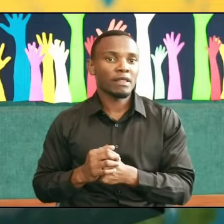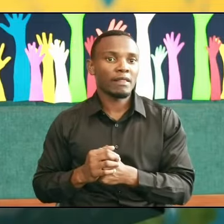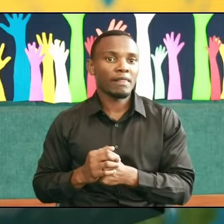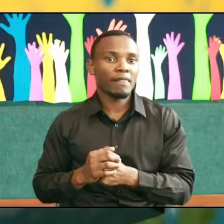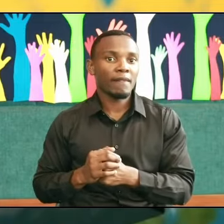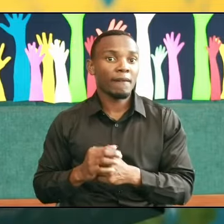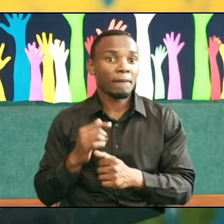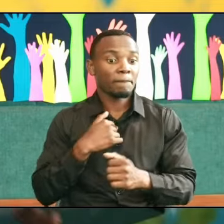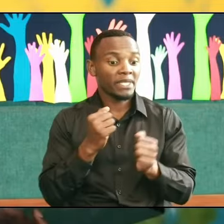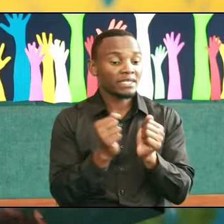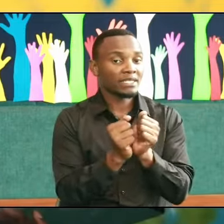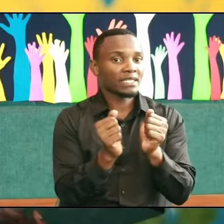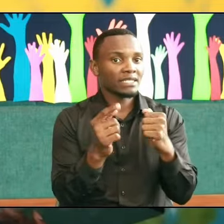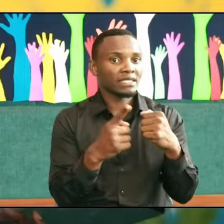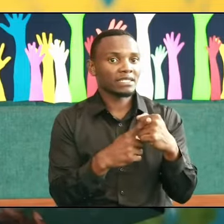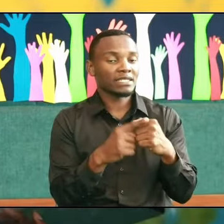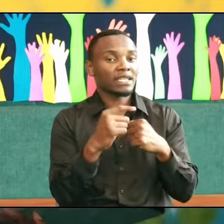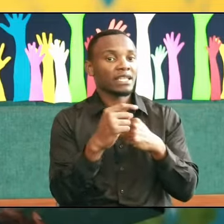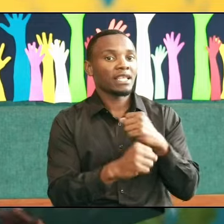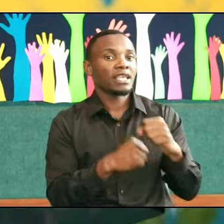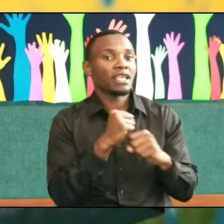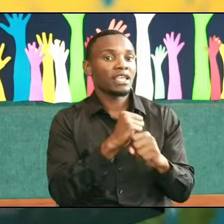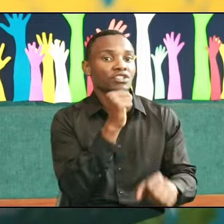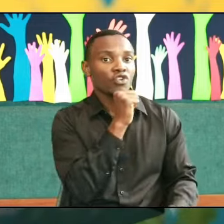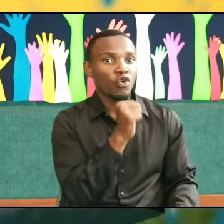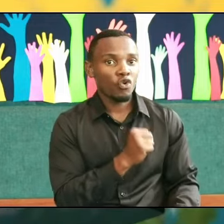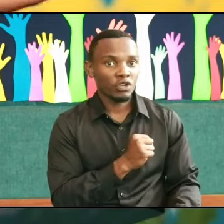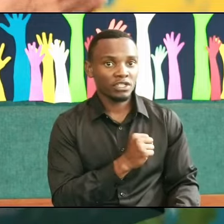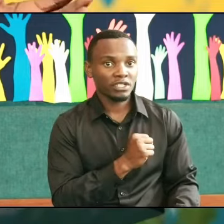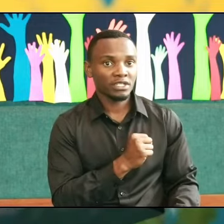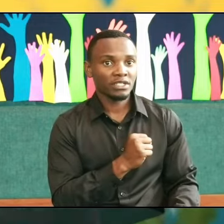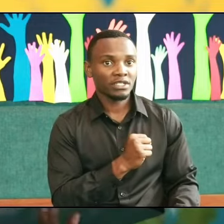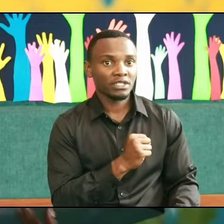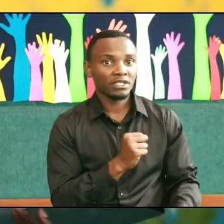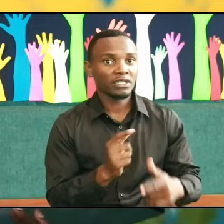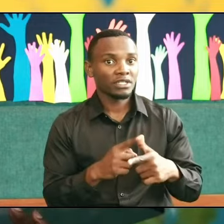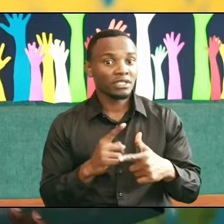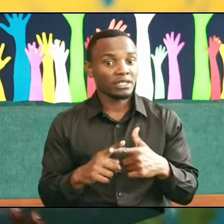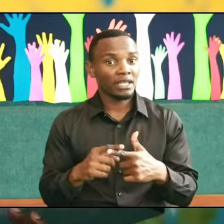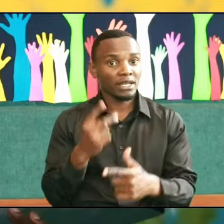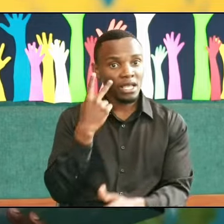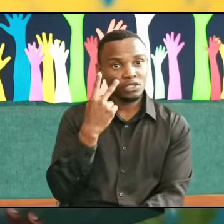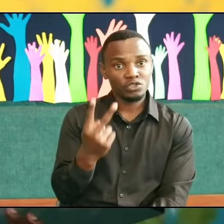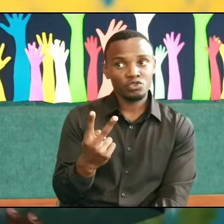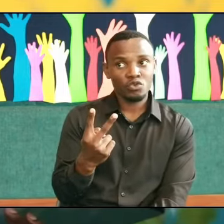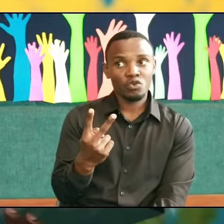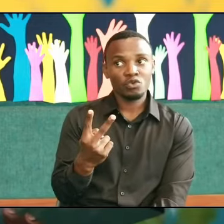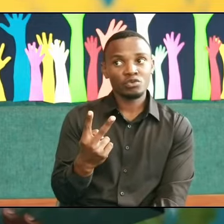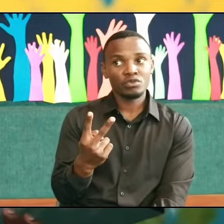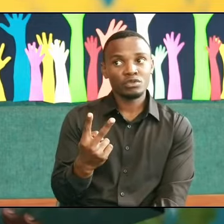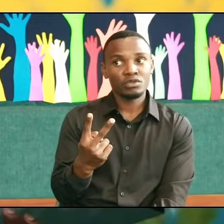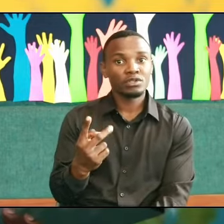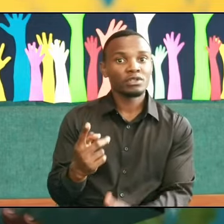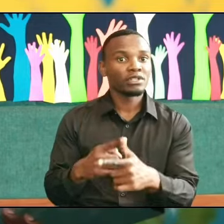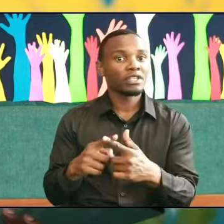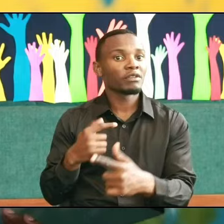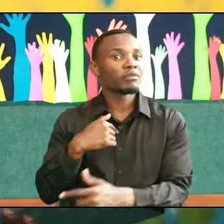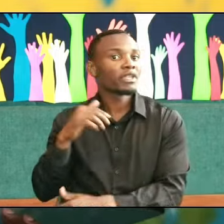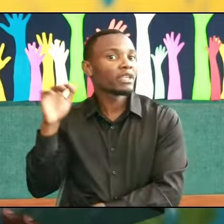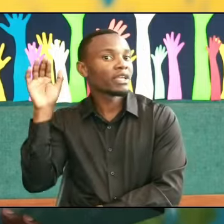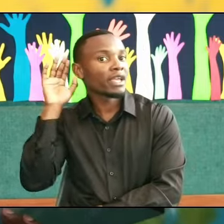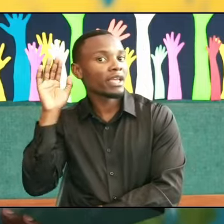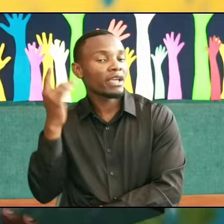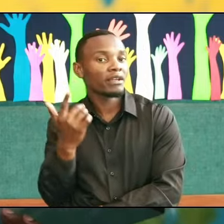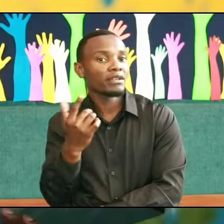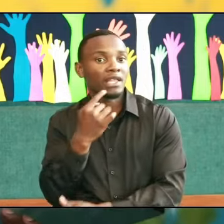was 16 years of age then. And then television was on, and I heard a voice saying, "You are